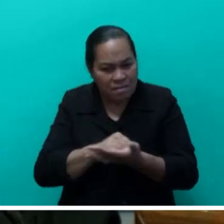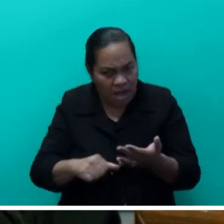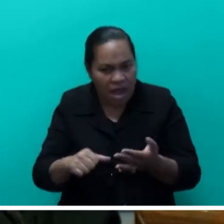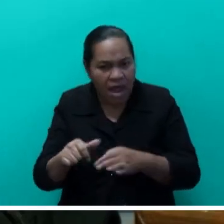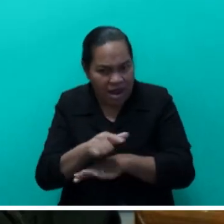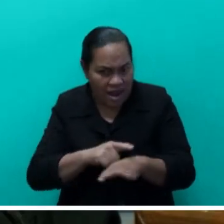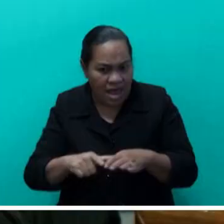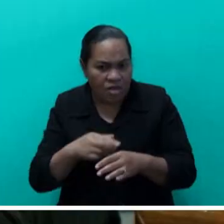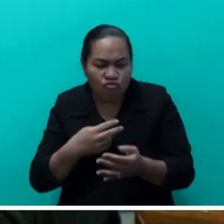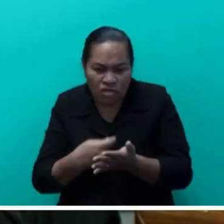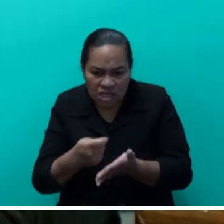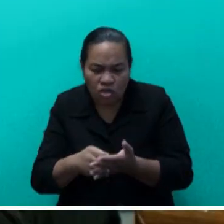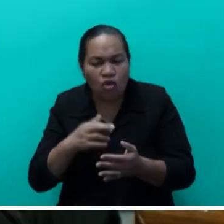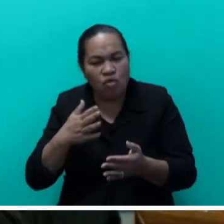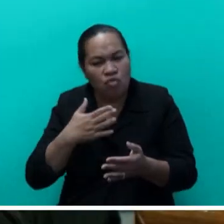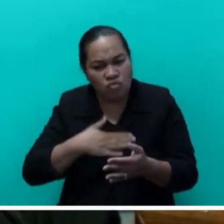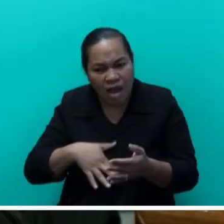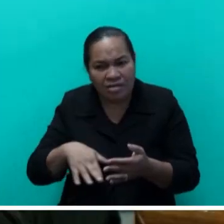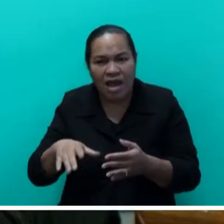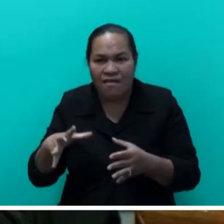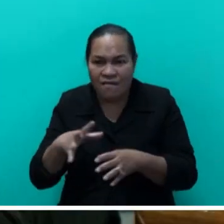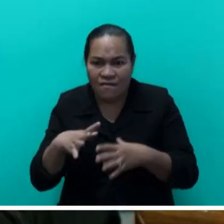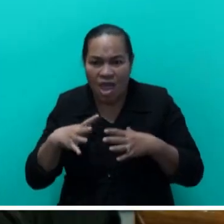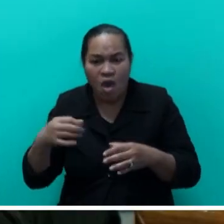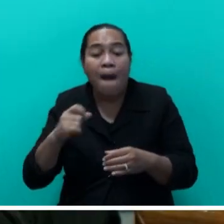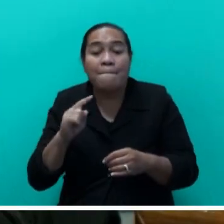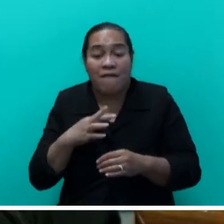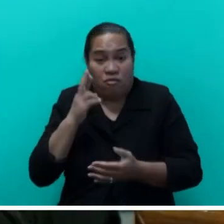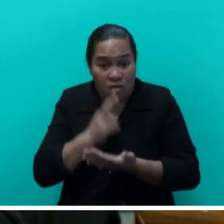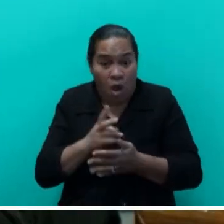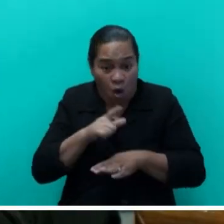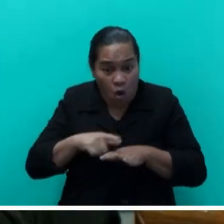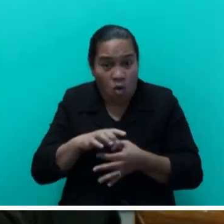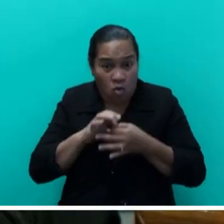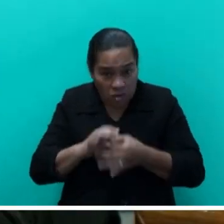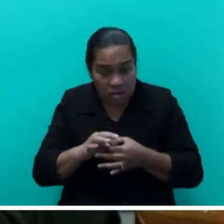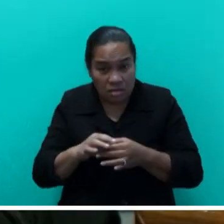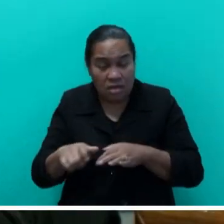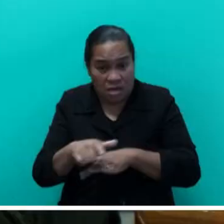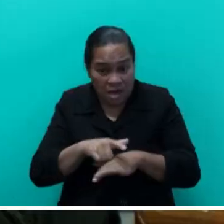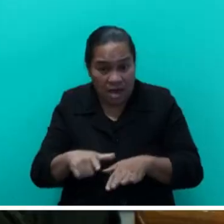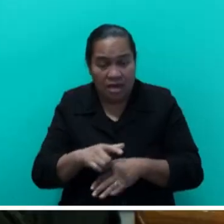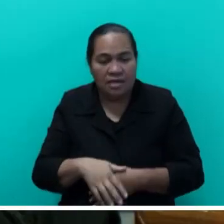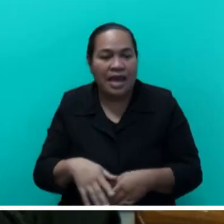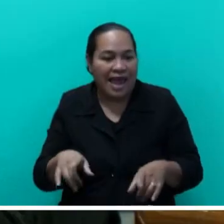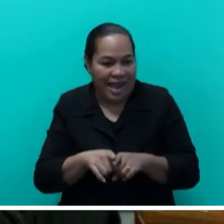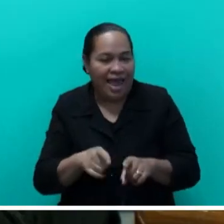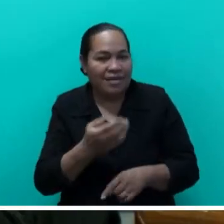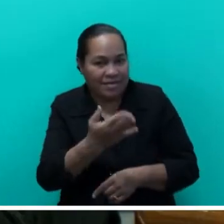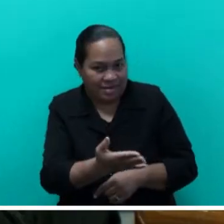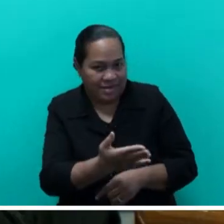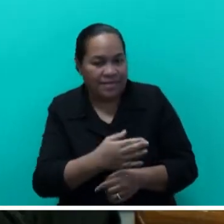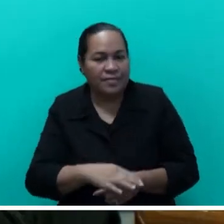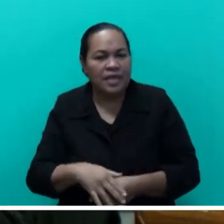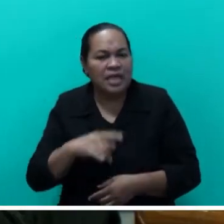even if you want to rent. But for the owners of the land, as Honorable Naibaru articulated,